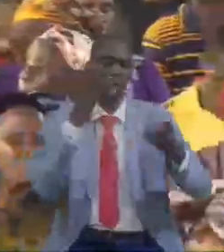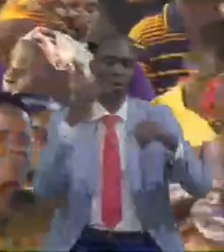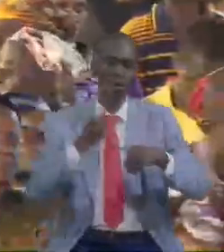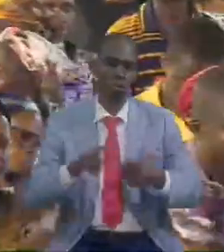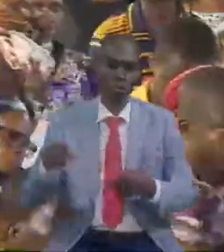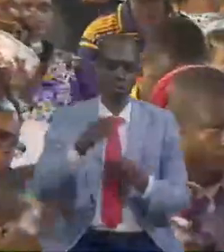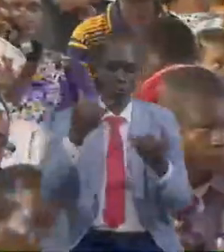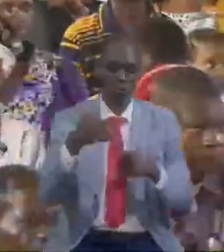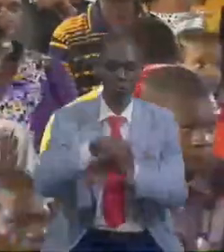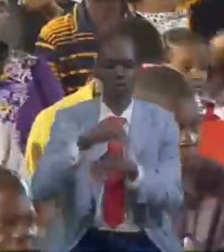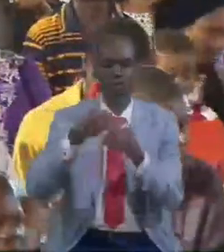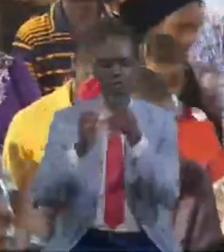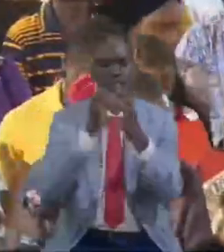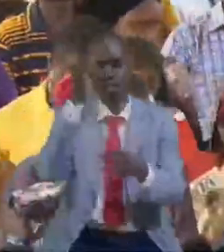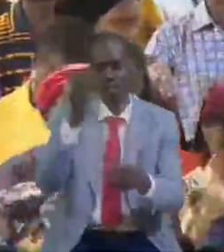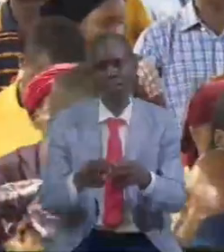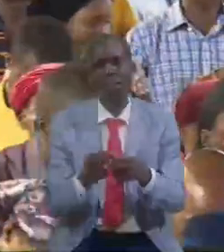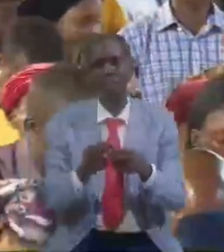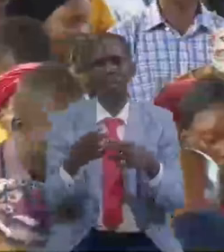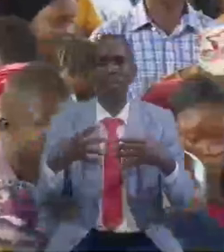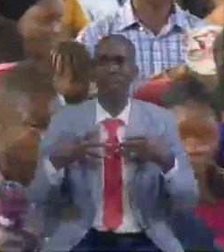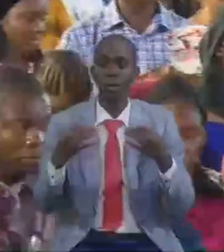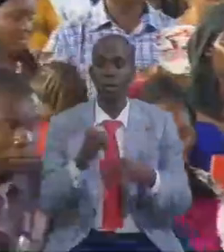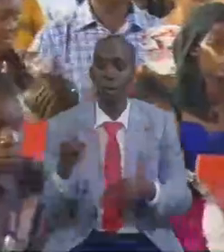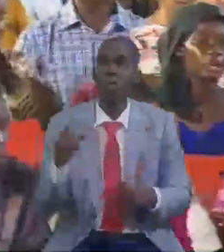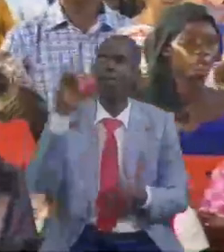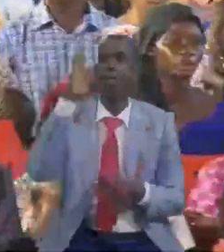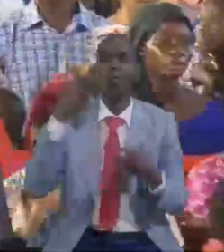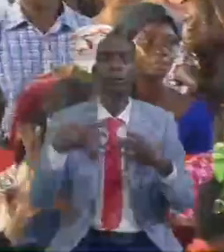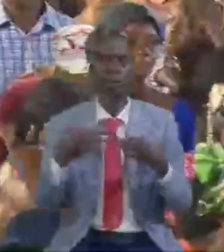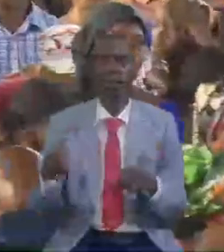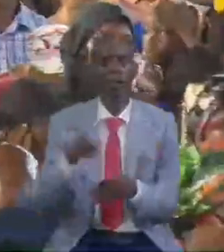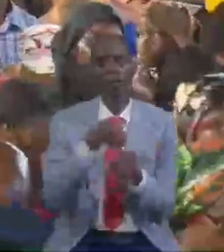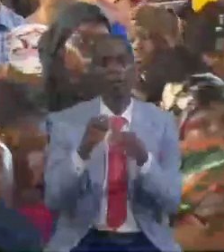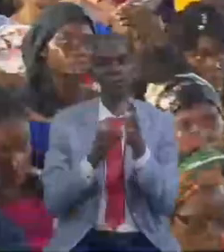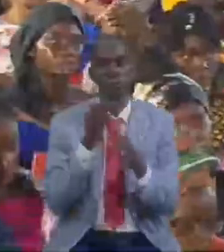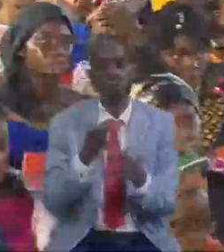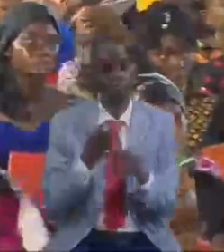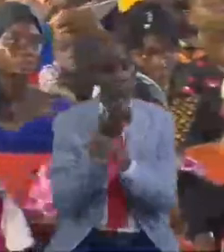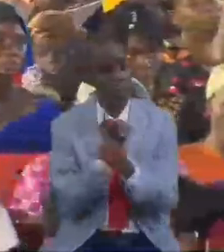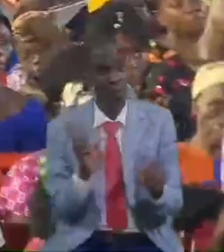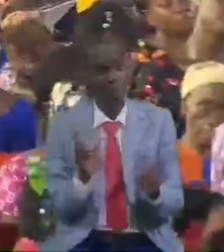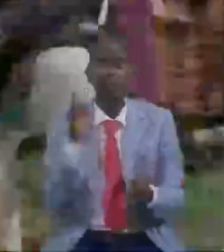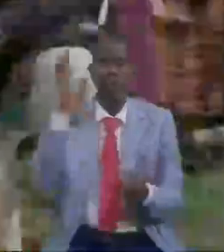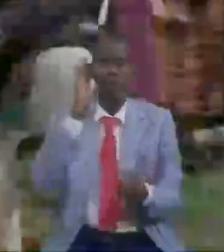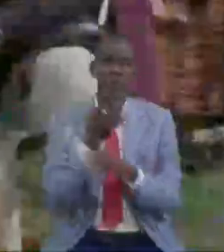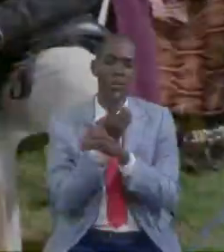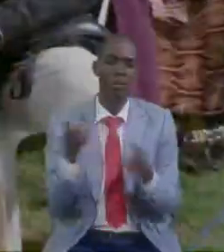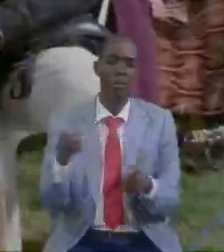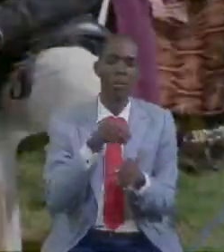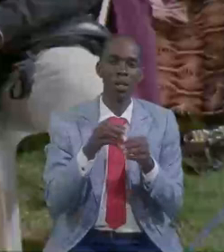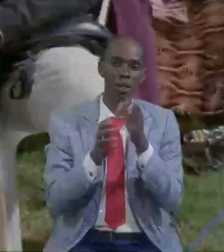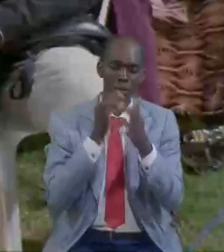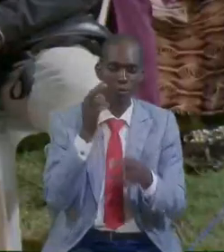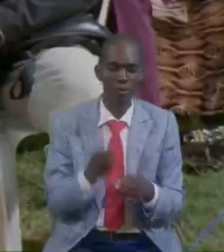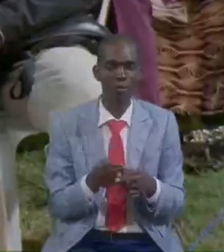name. Healing, la guérison, will heal you. Il va vous guérir. Deliverance, la délivrance, he will deliver il va you. Vous délivrer. Look